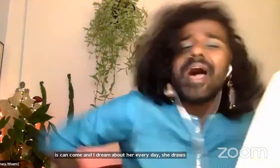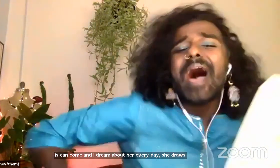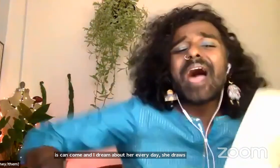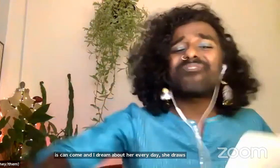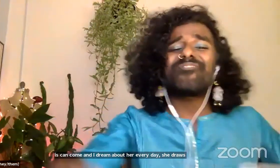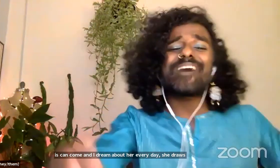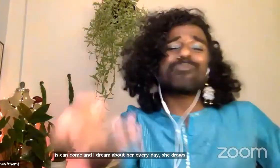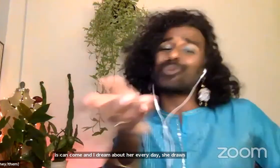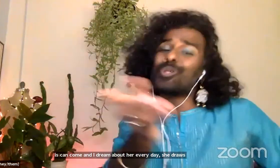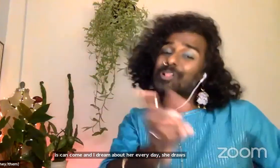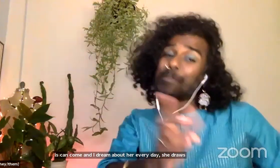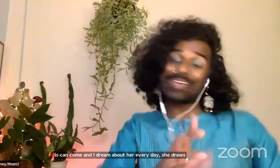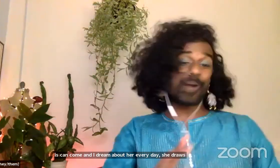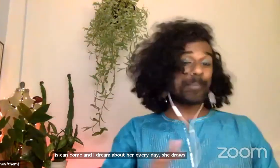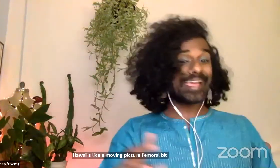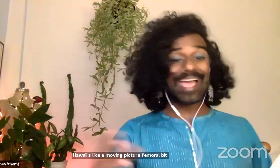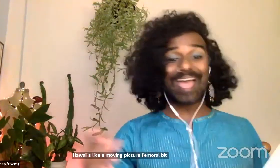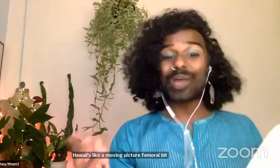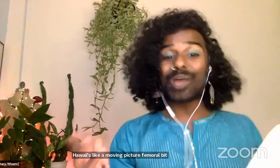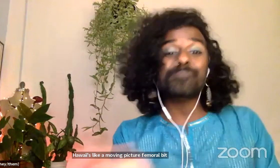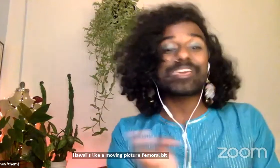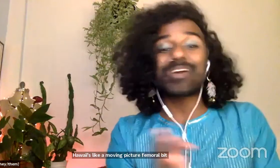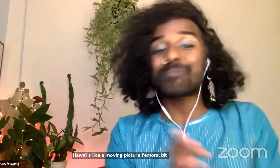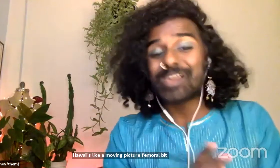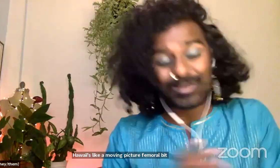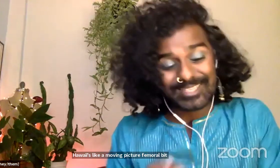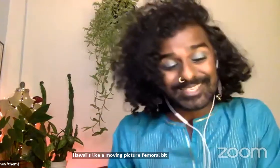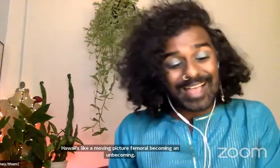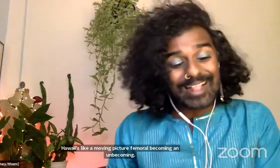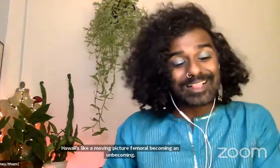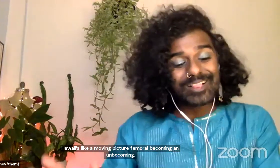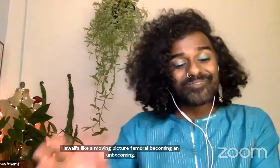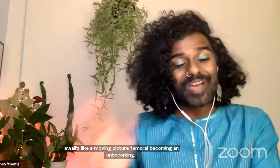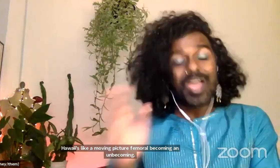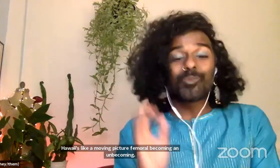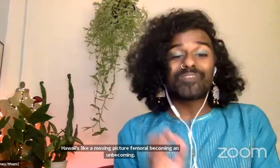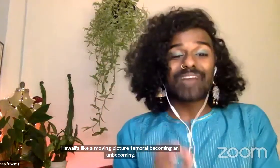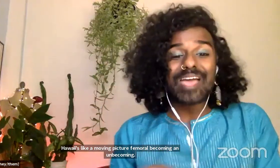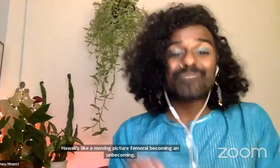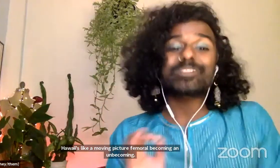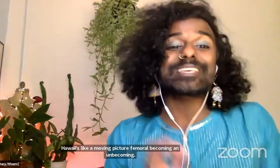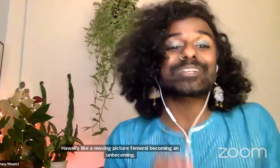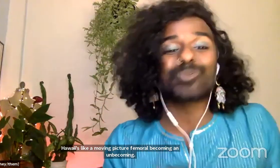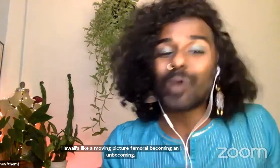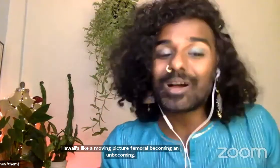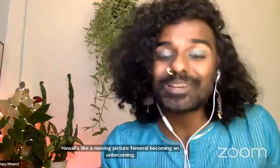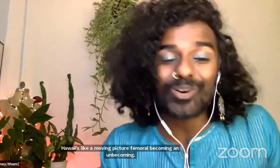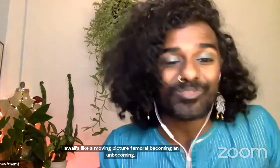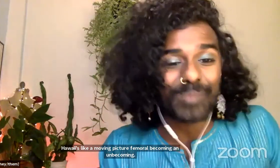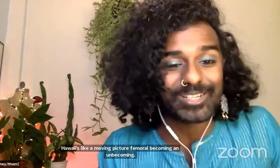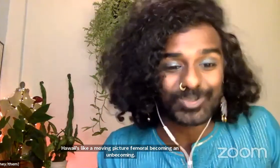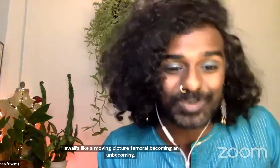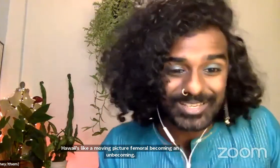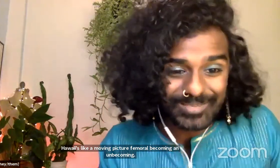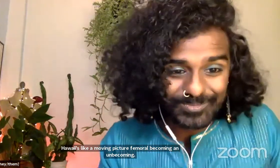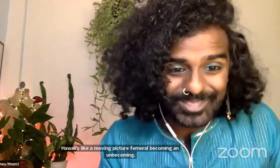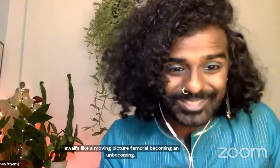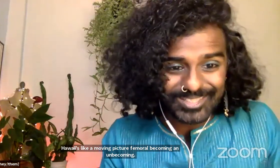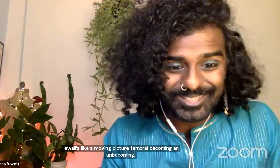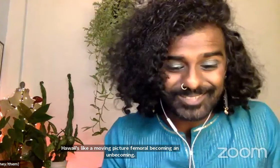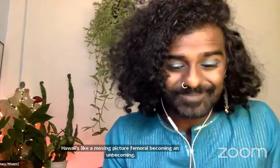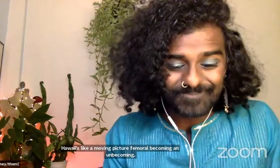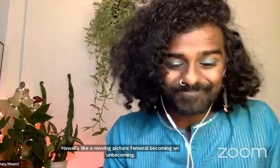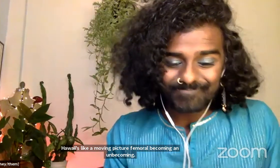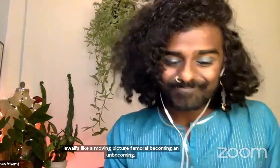sculpture, ephemeral, becoming and unbecoming herself with every single one of my dreams.